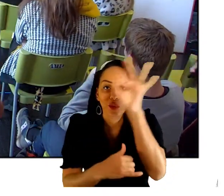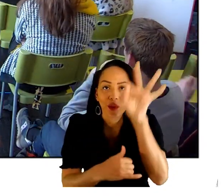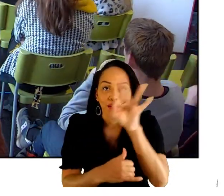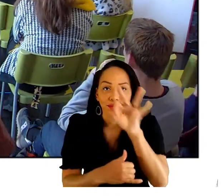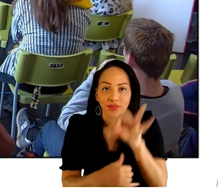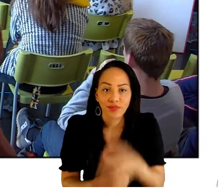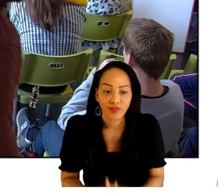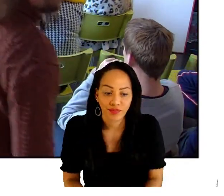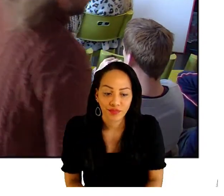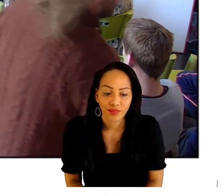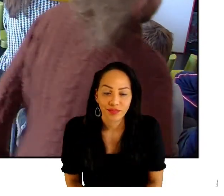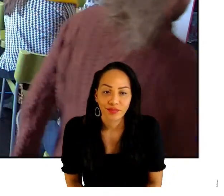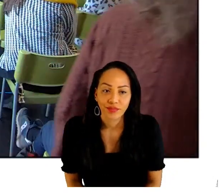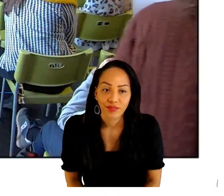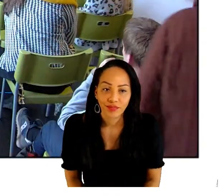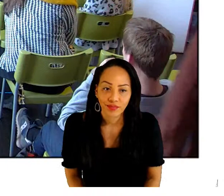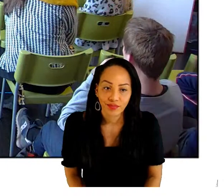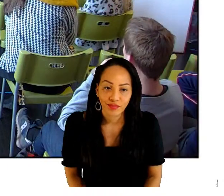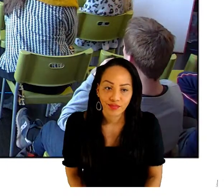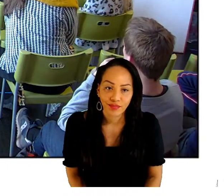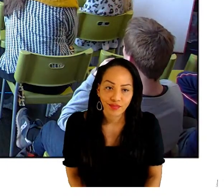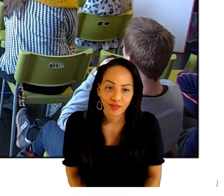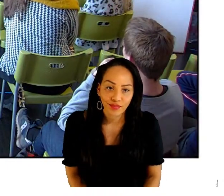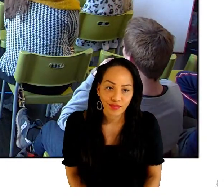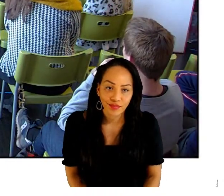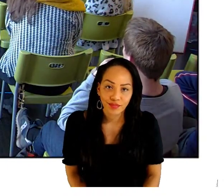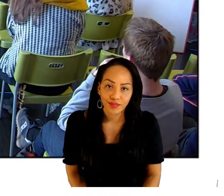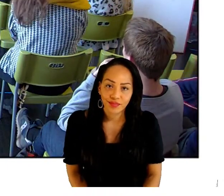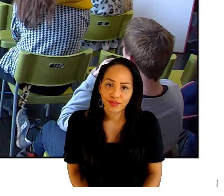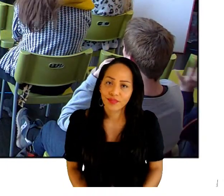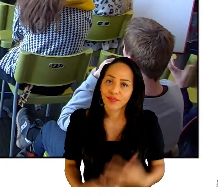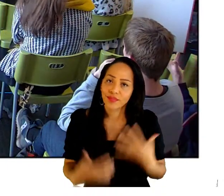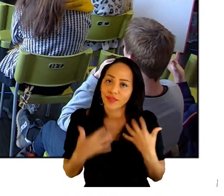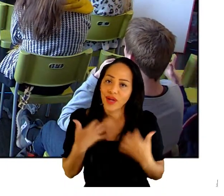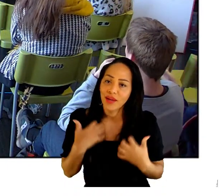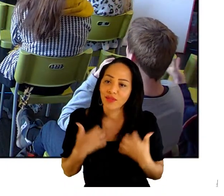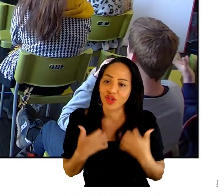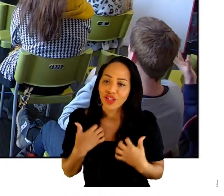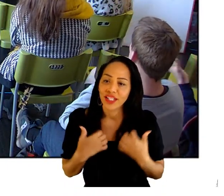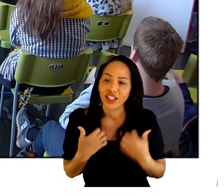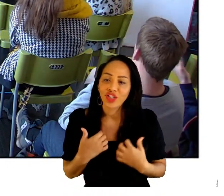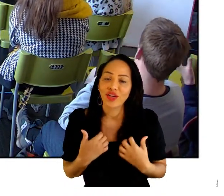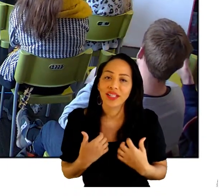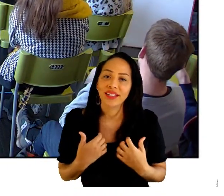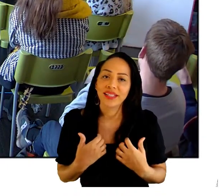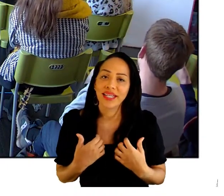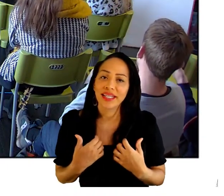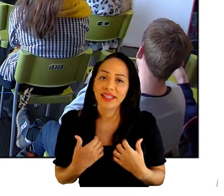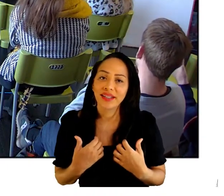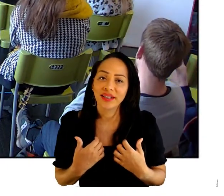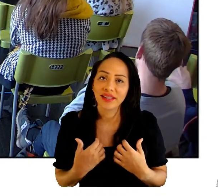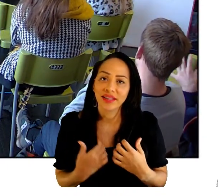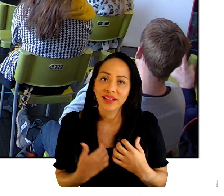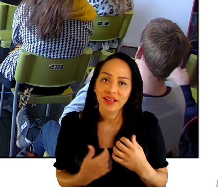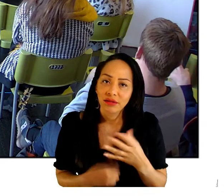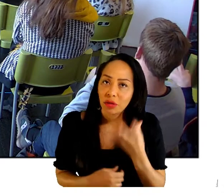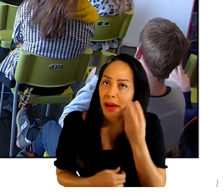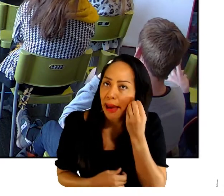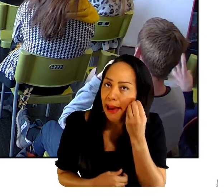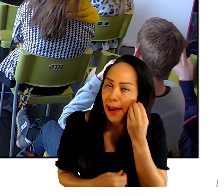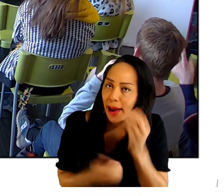Thank you. Just interested to hear a bit more about what you're doing live, Mark, and whether you kind of see yourself as a performer in the piece. Kind